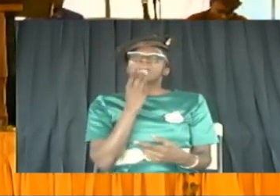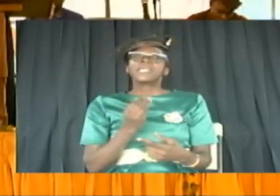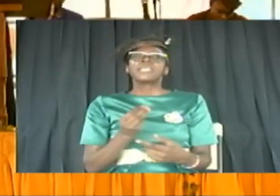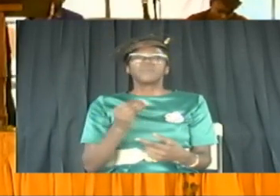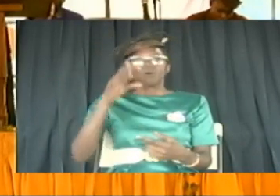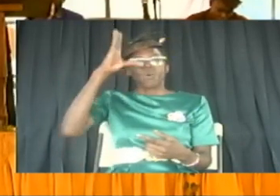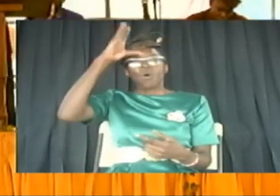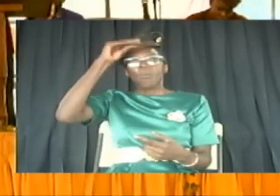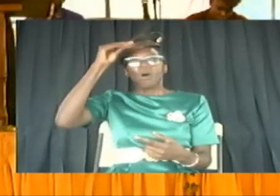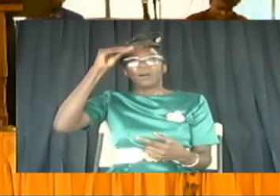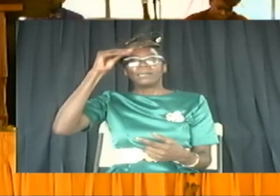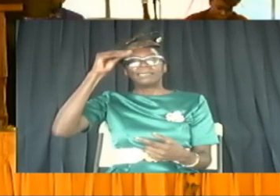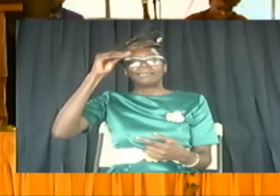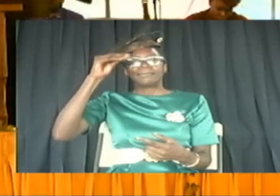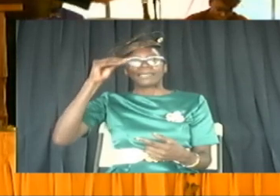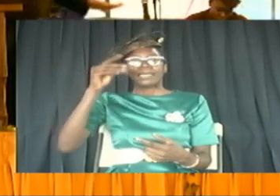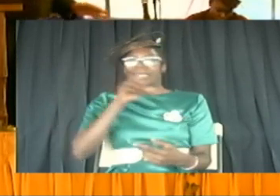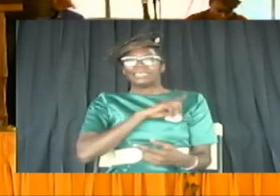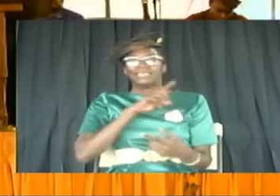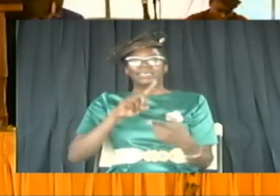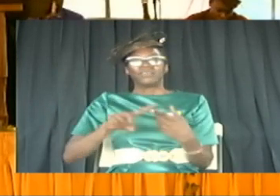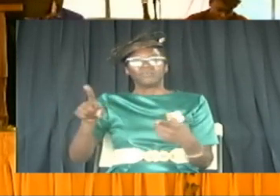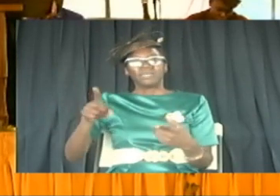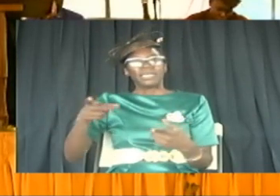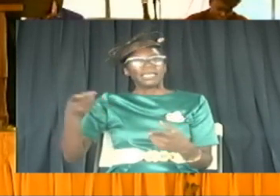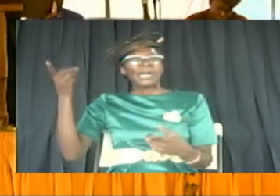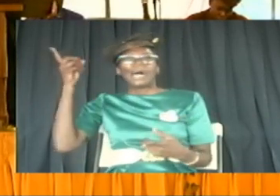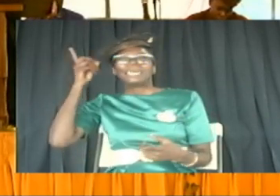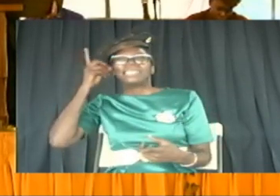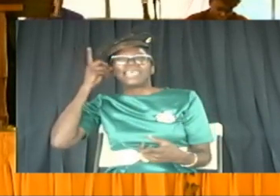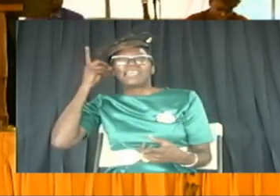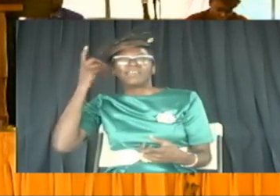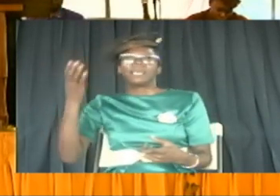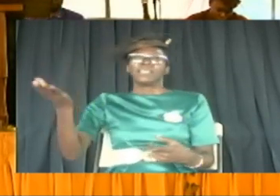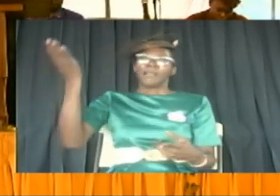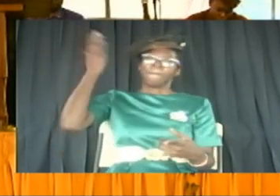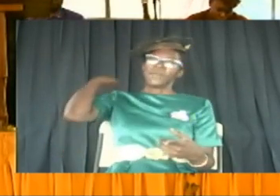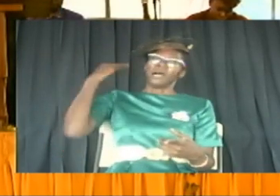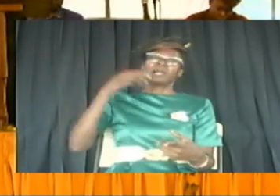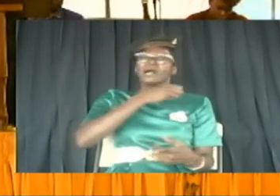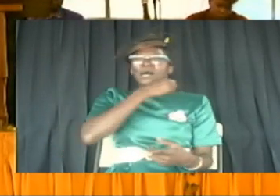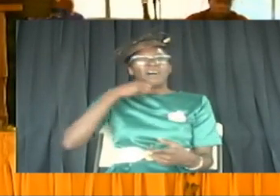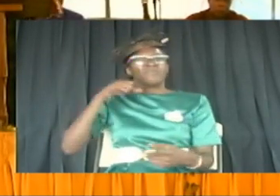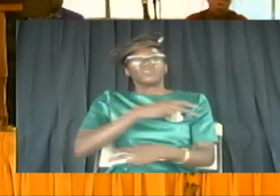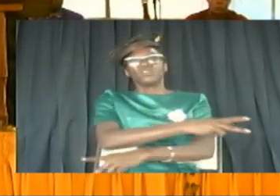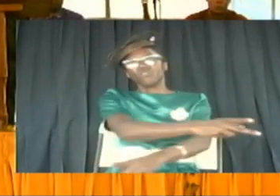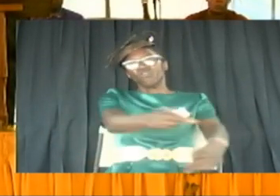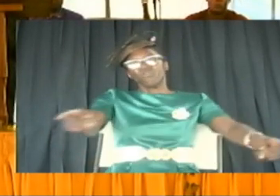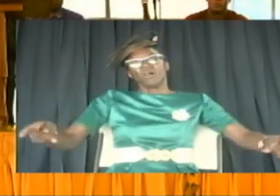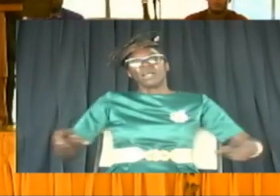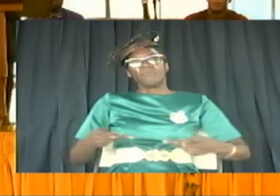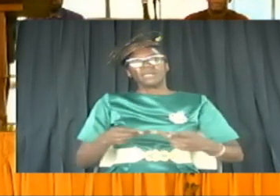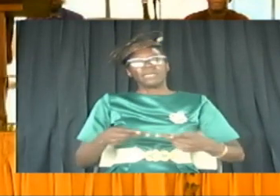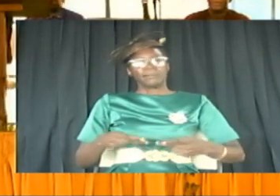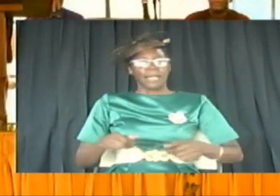be a David who was in the back part of the wilderness when everybody was playing domino